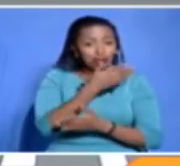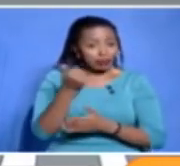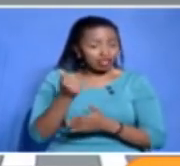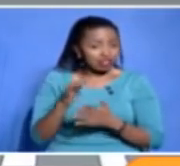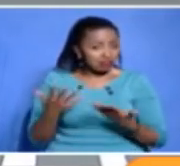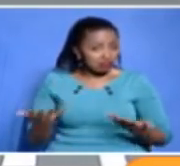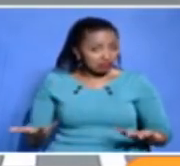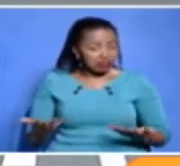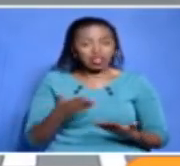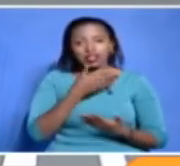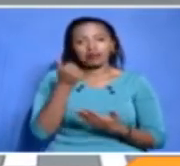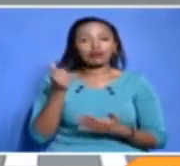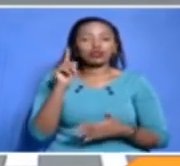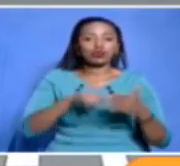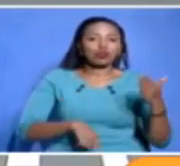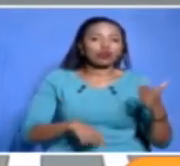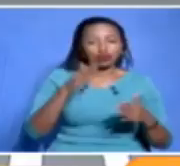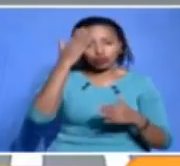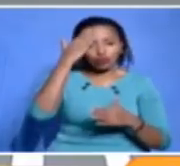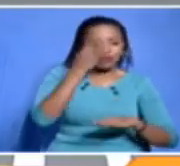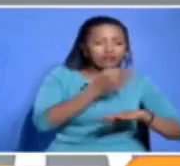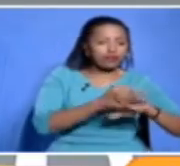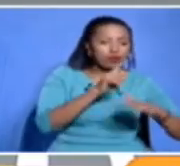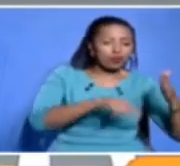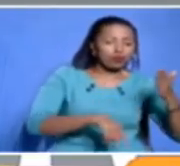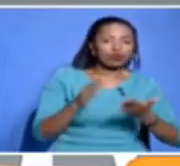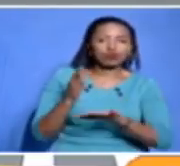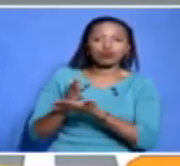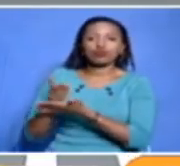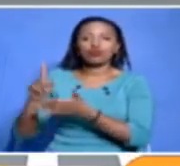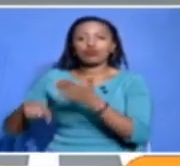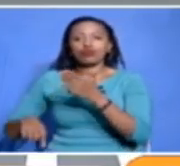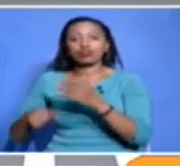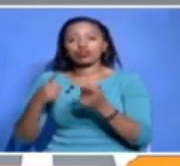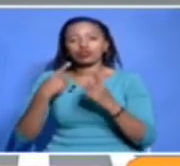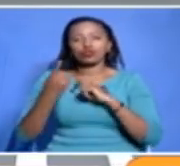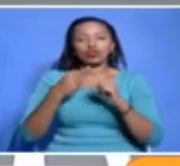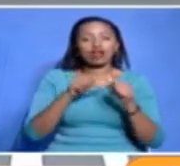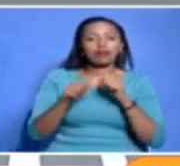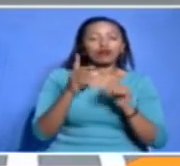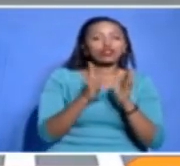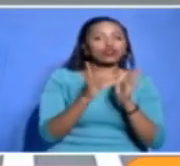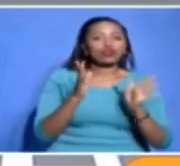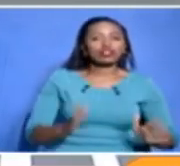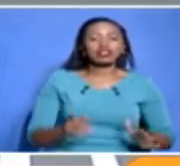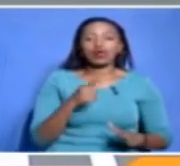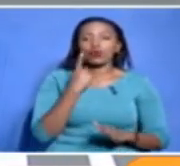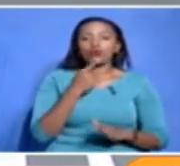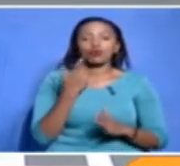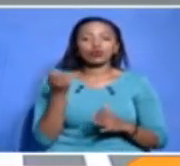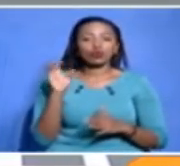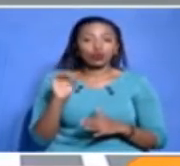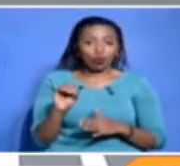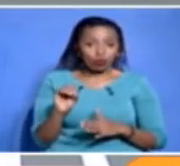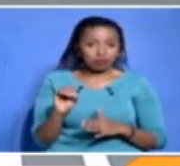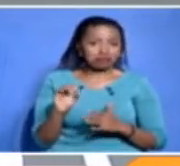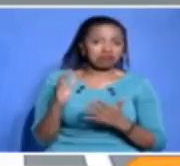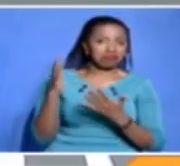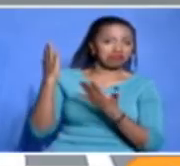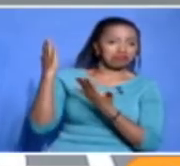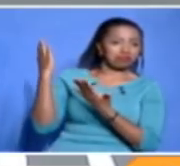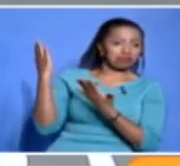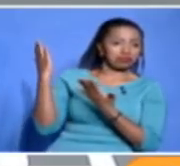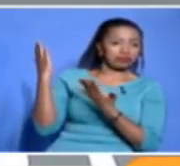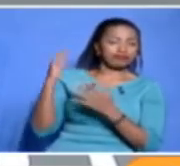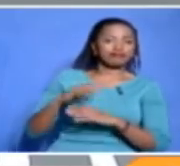best way to know what's fake and what's real is by talking about who a doctor is. All right. So let's start